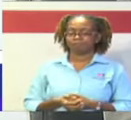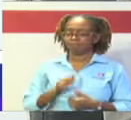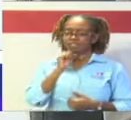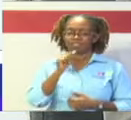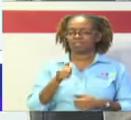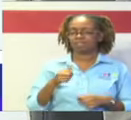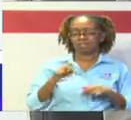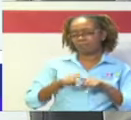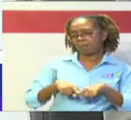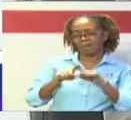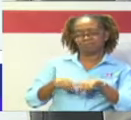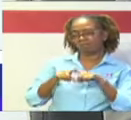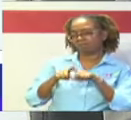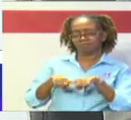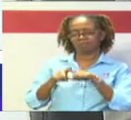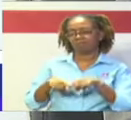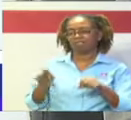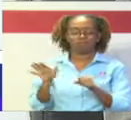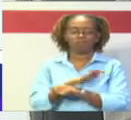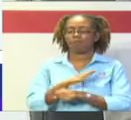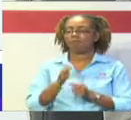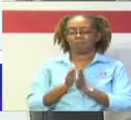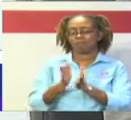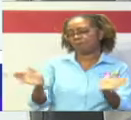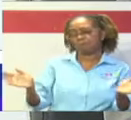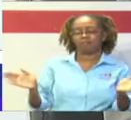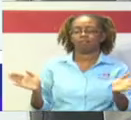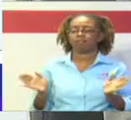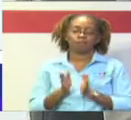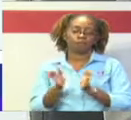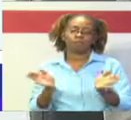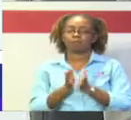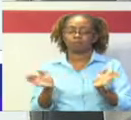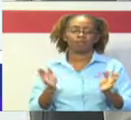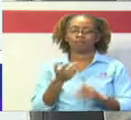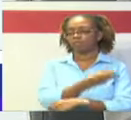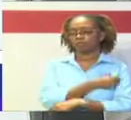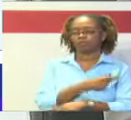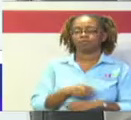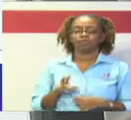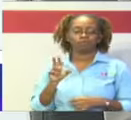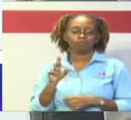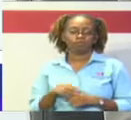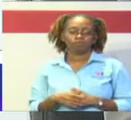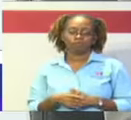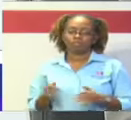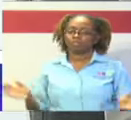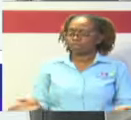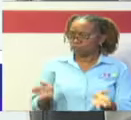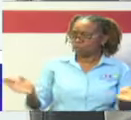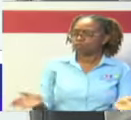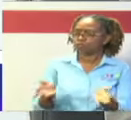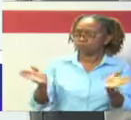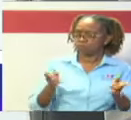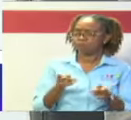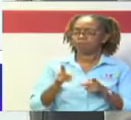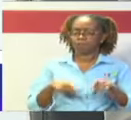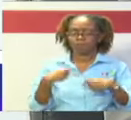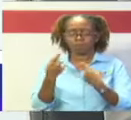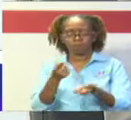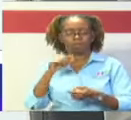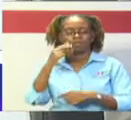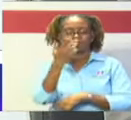fact, the necessity of the population to get fully vaccinated or get as vaccinated as possible to reduce your own risk and to reduce the